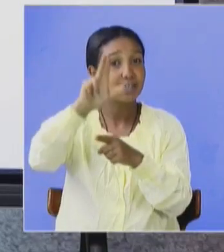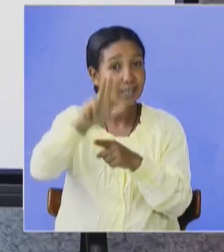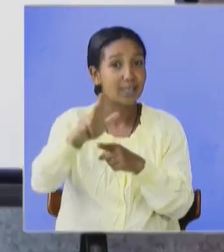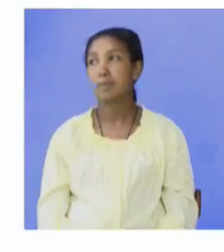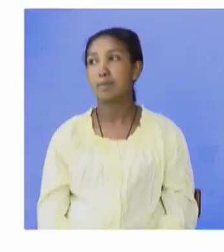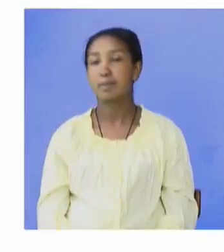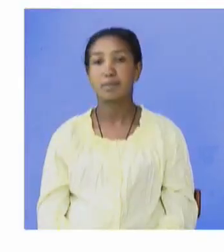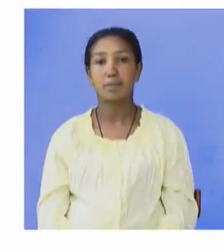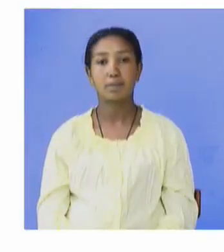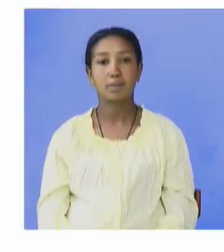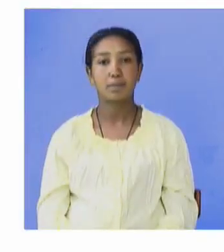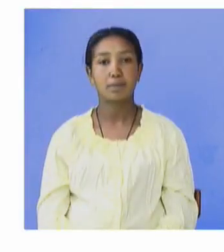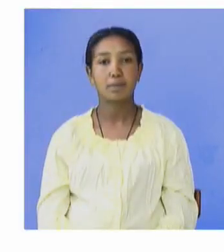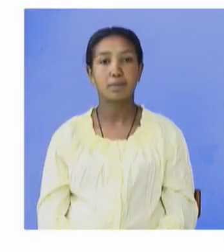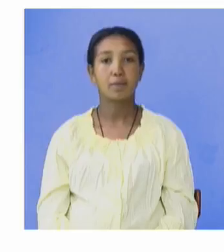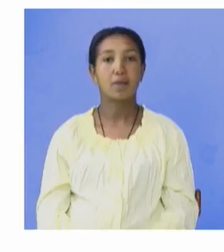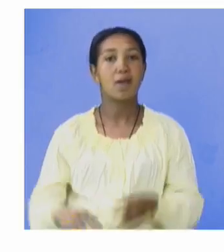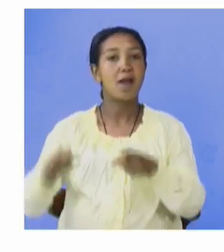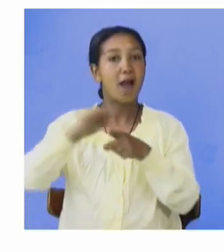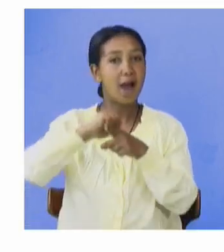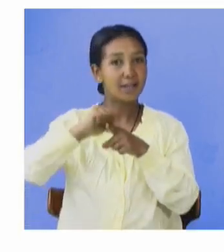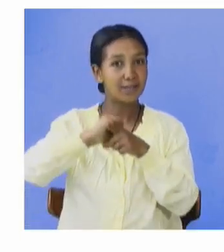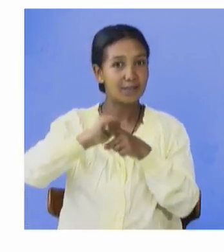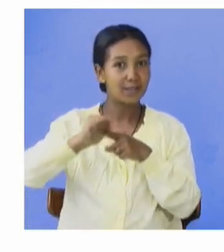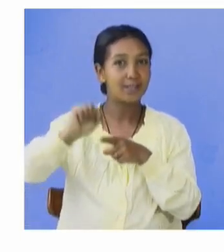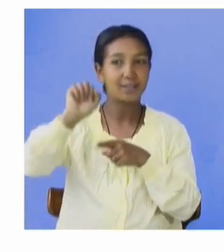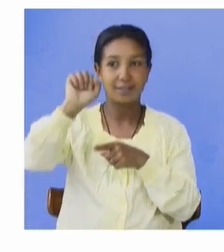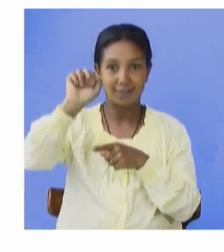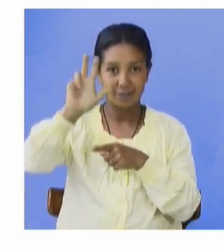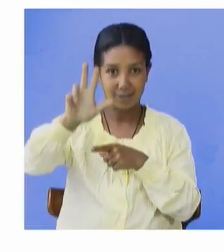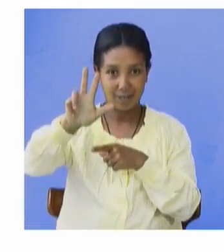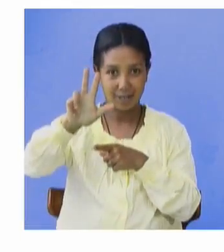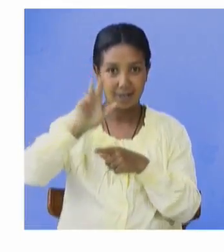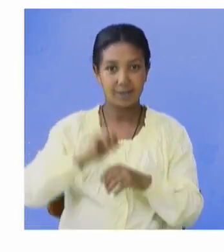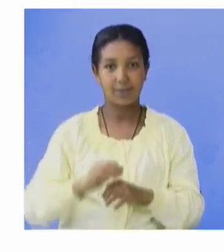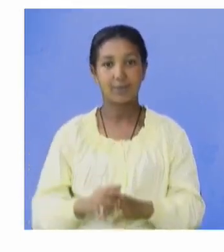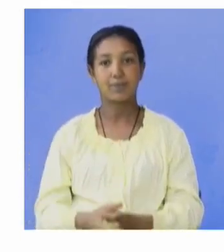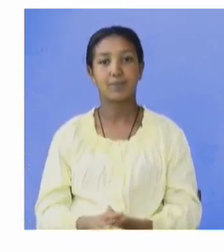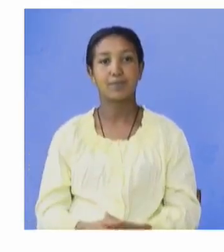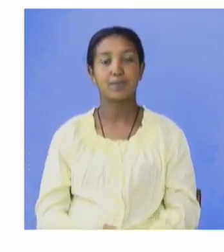us practice. Activity 3.